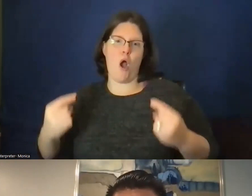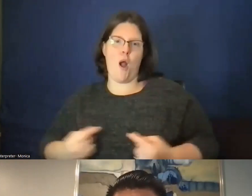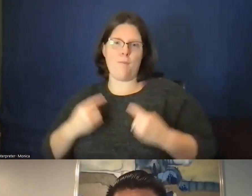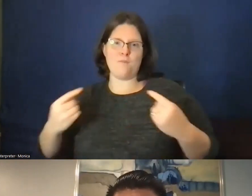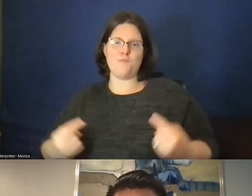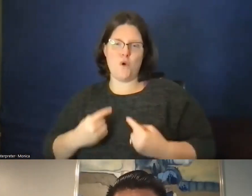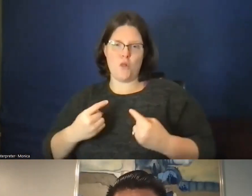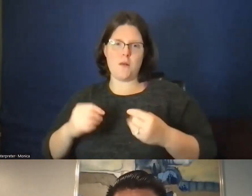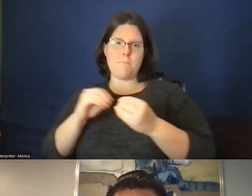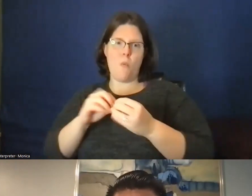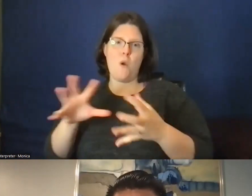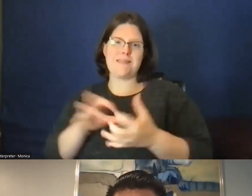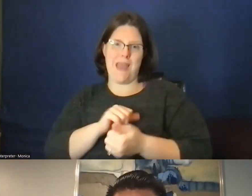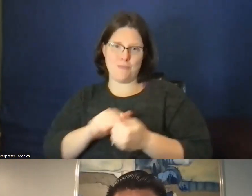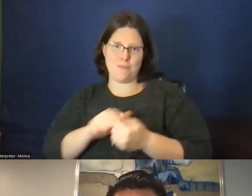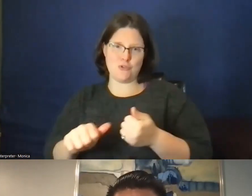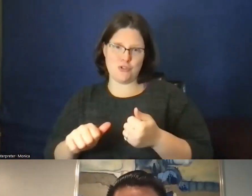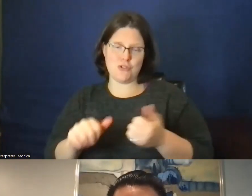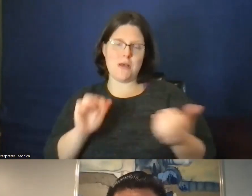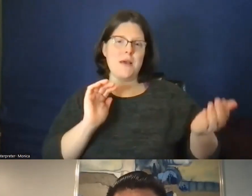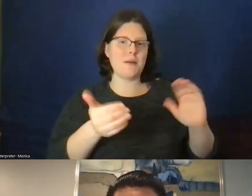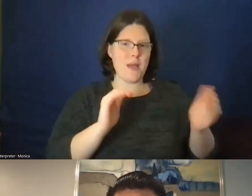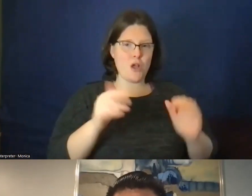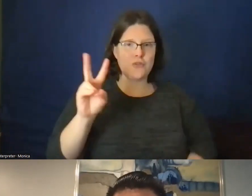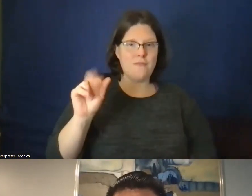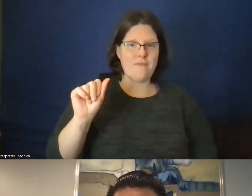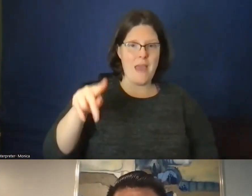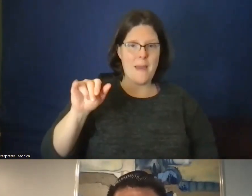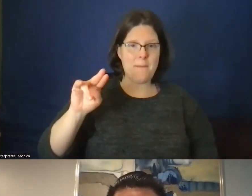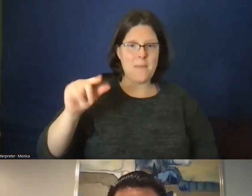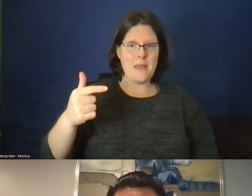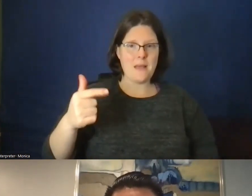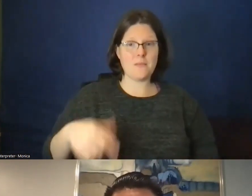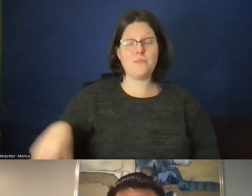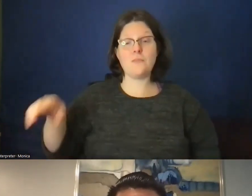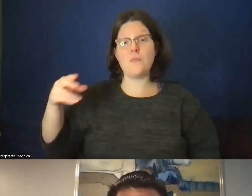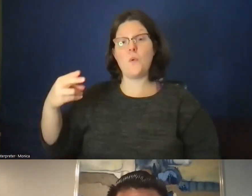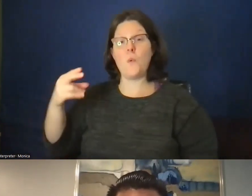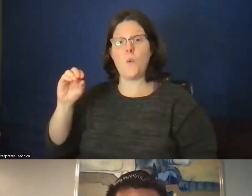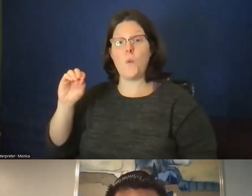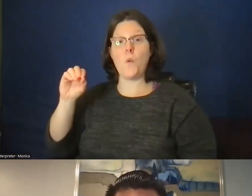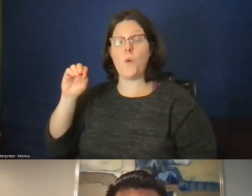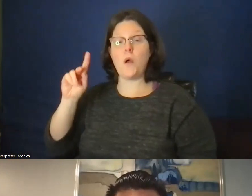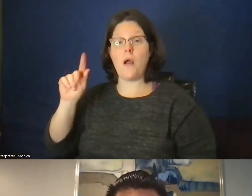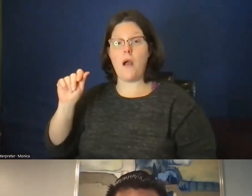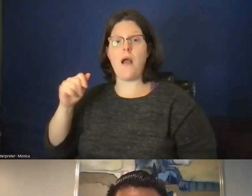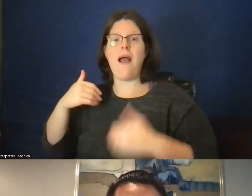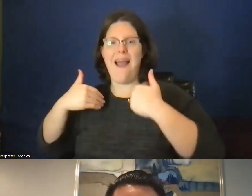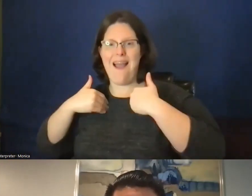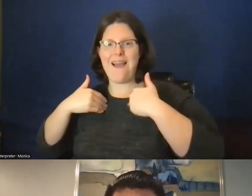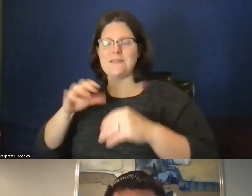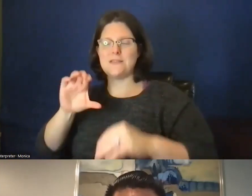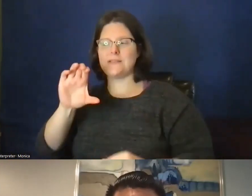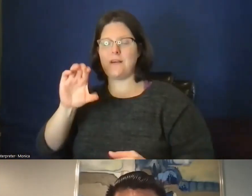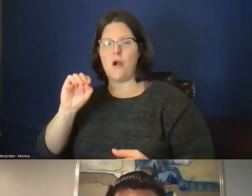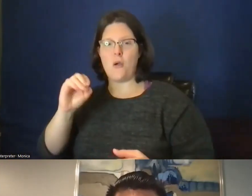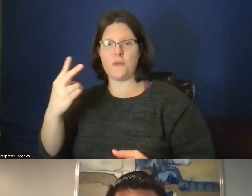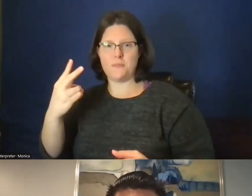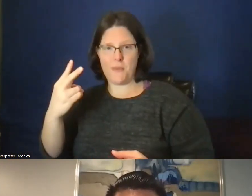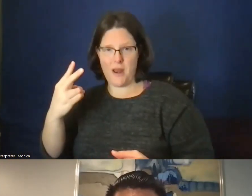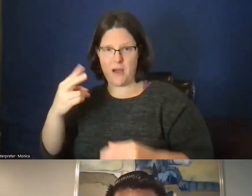more dangerous than vaping. And hookah has carbon monoxide release, causes